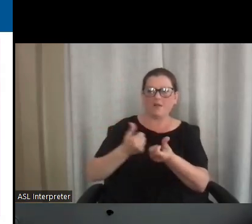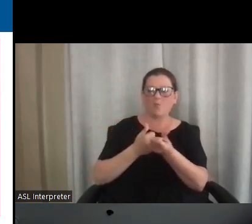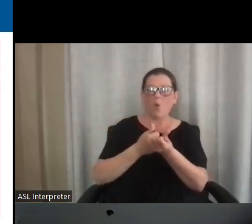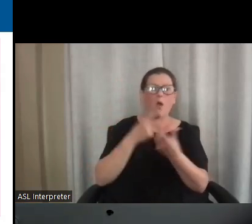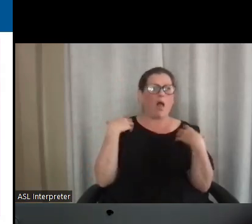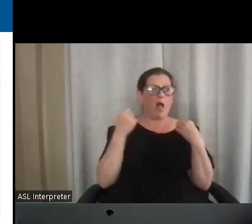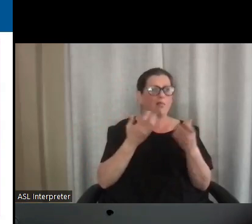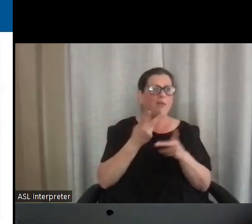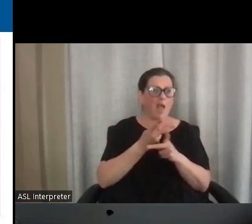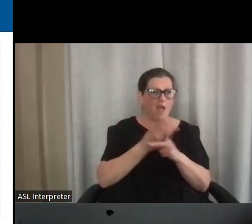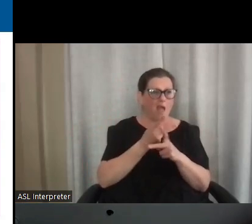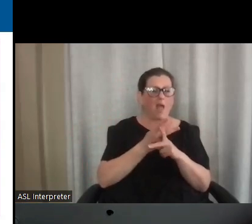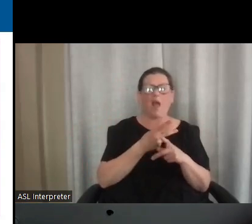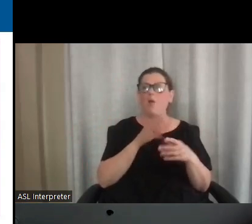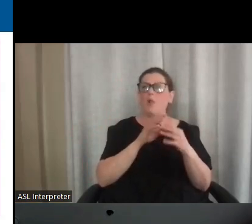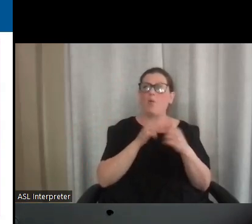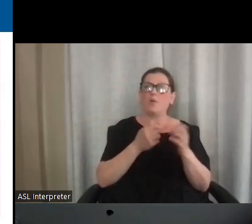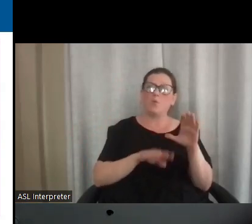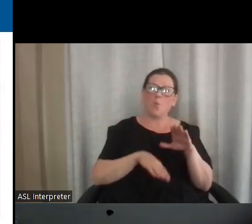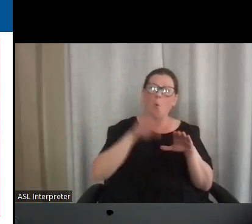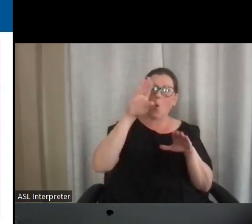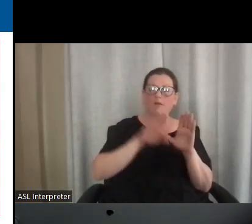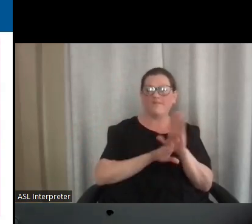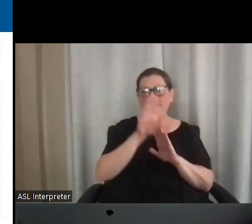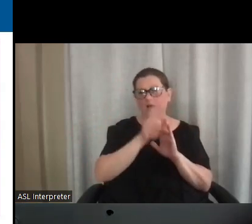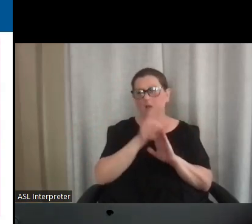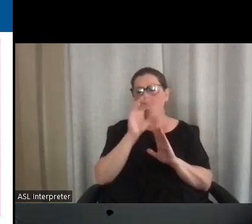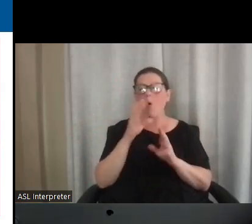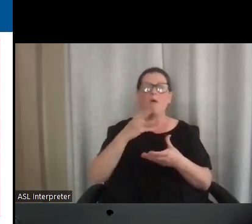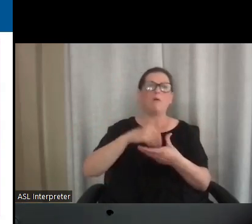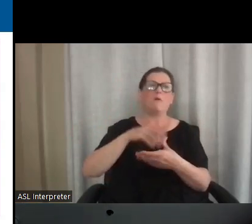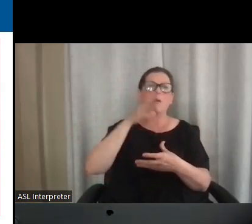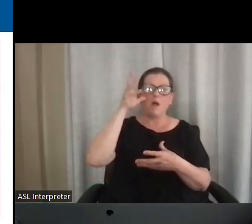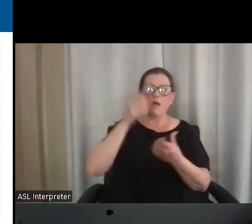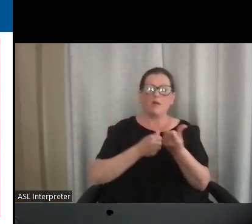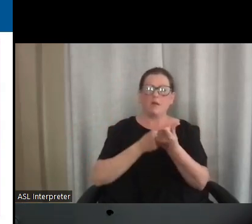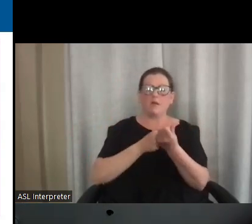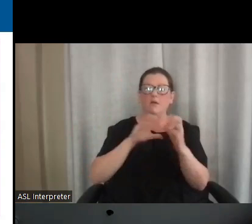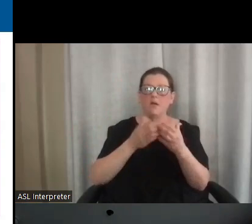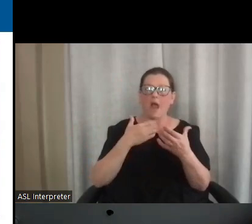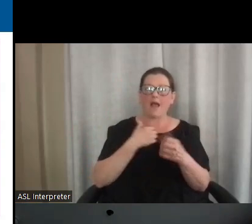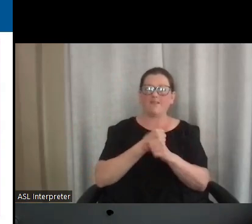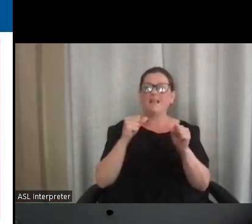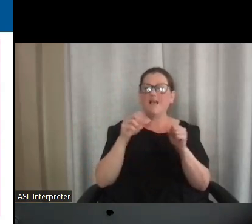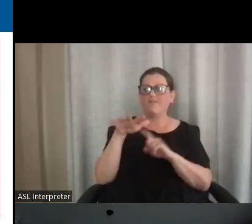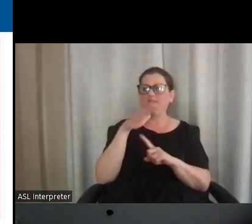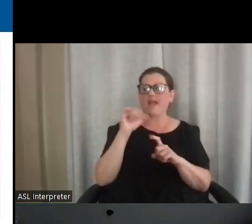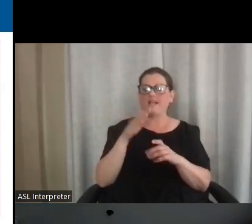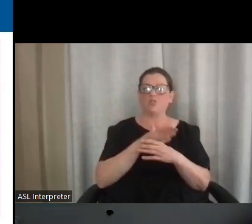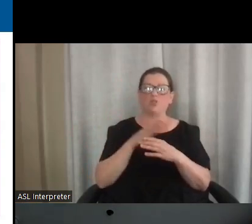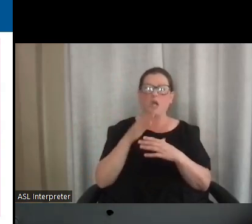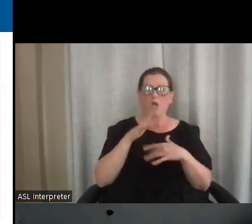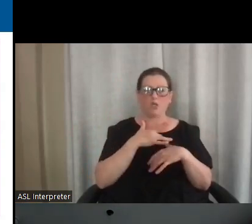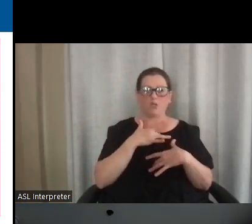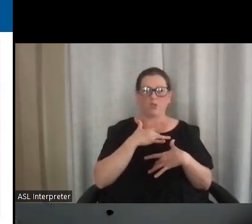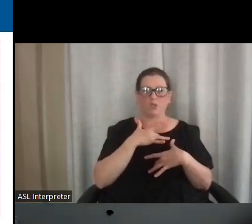provider about their child's growth and development, or joining a parent support group to have a safe environment they can share their concerns and receive emotional